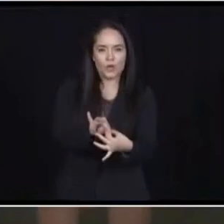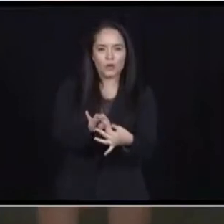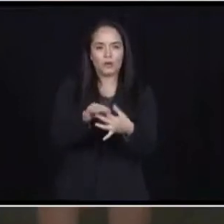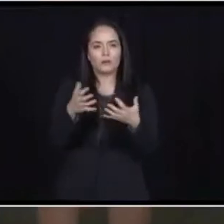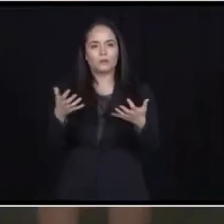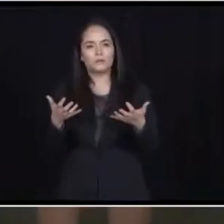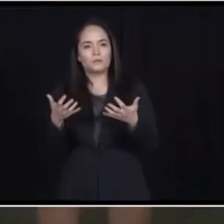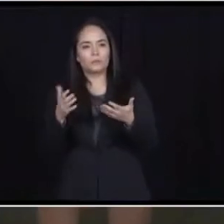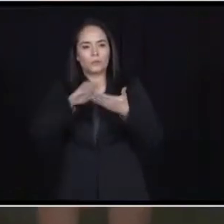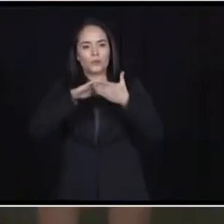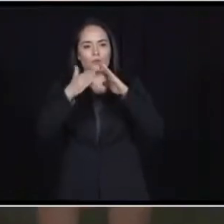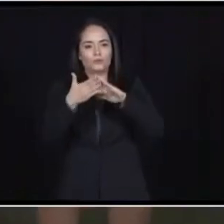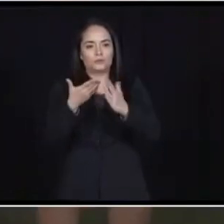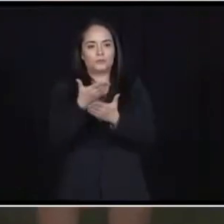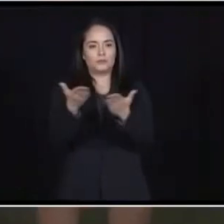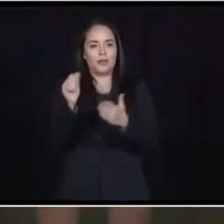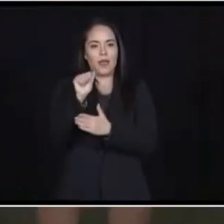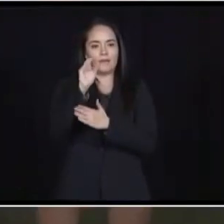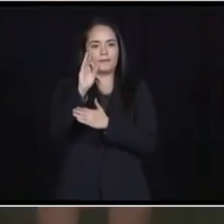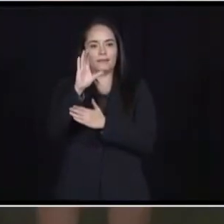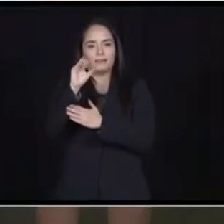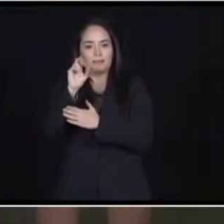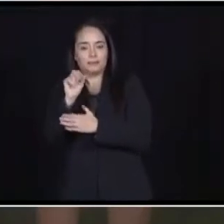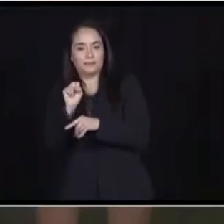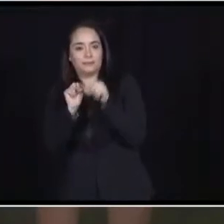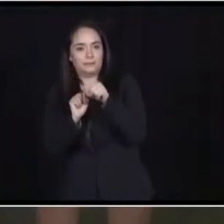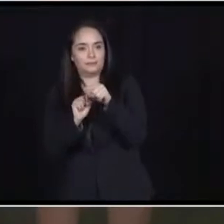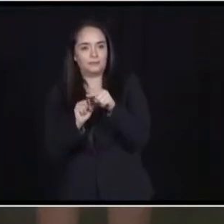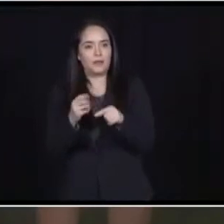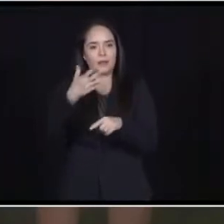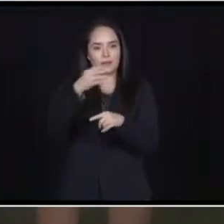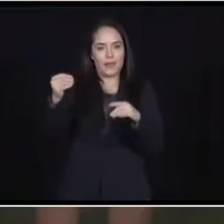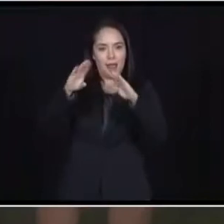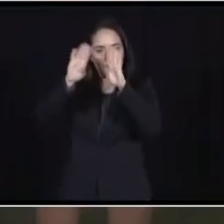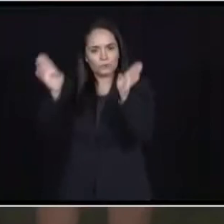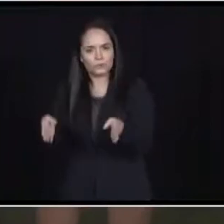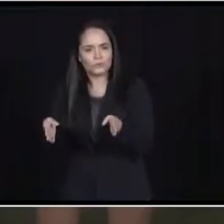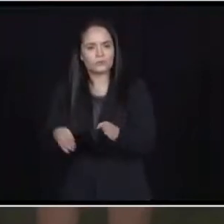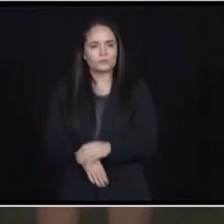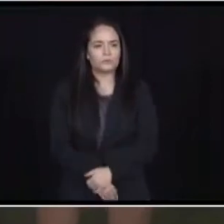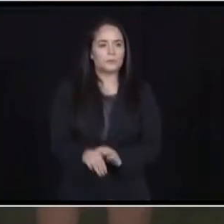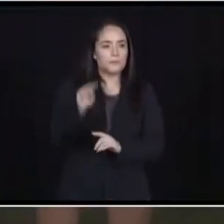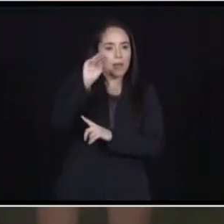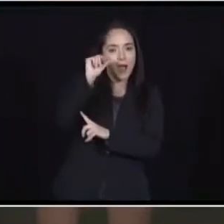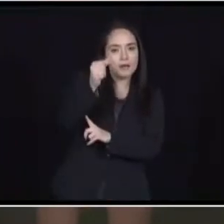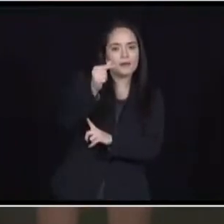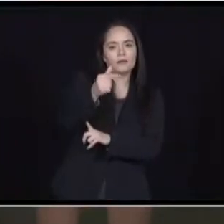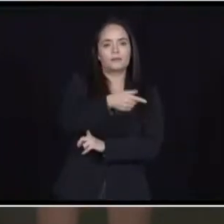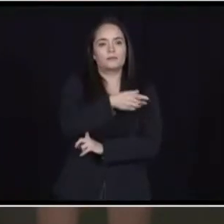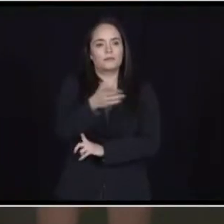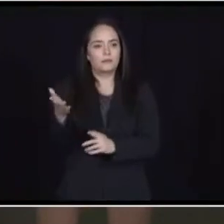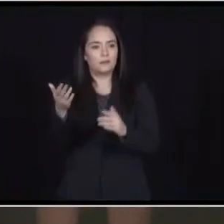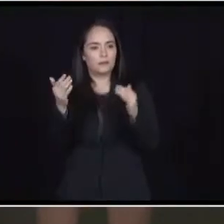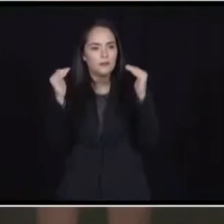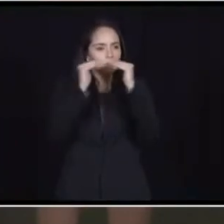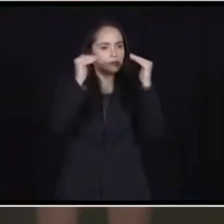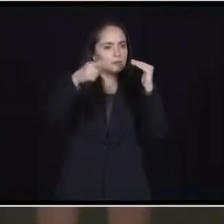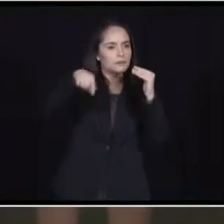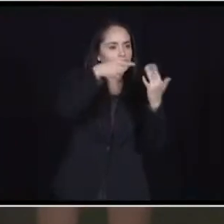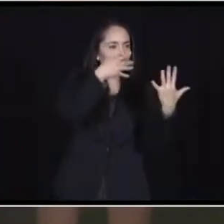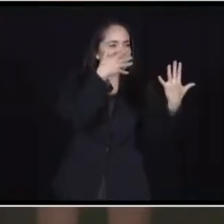supports, with the Attorney General, victim supports, with the justice sector, with embedding mental health crisis